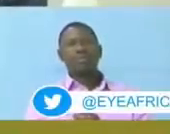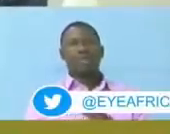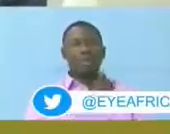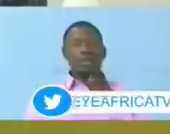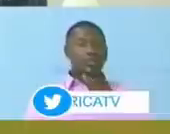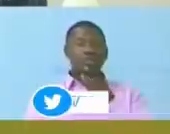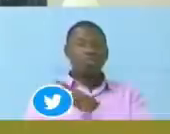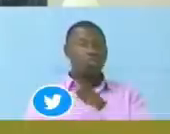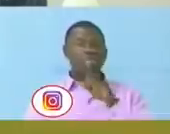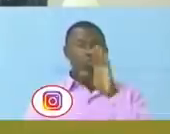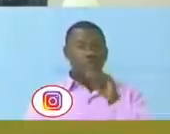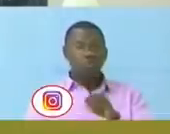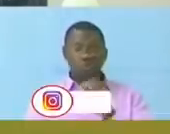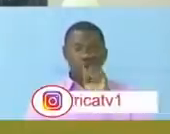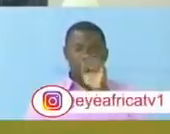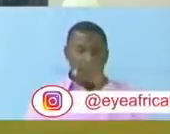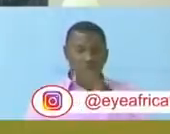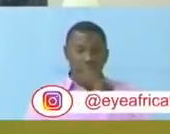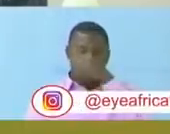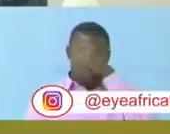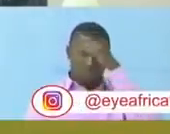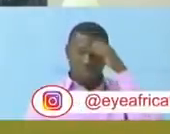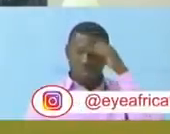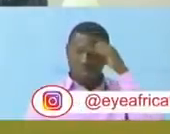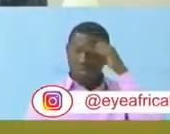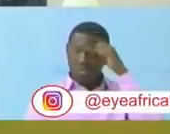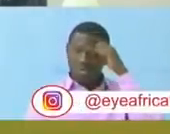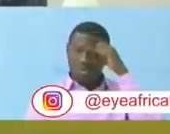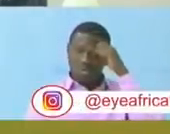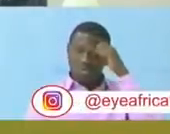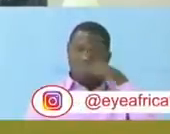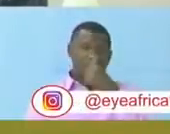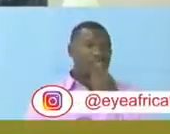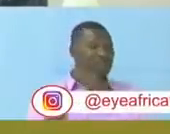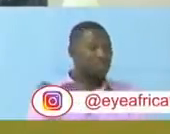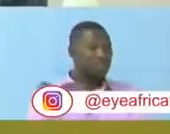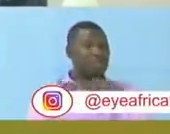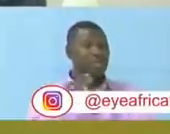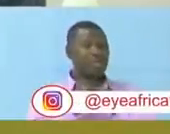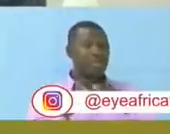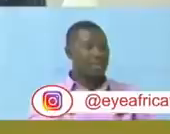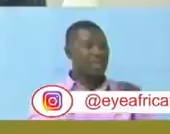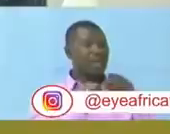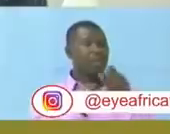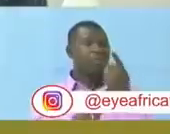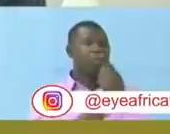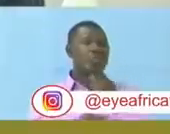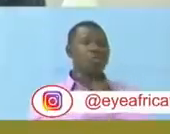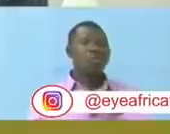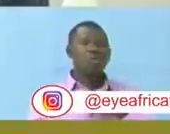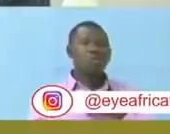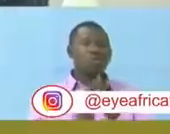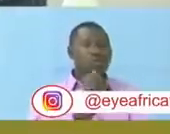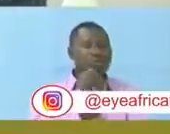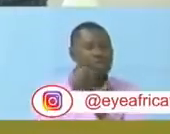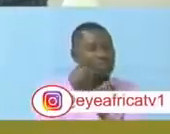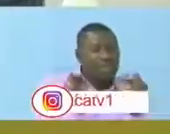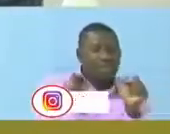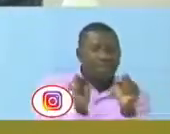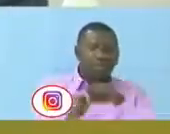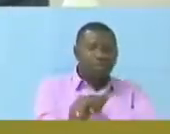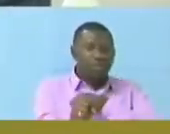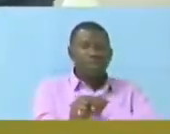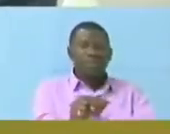do your job in that regard because you needed to preserve yourself and also the safe, your own safety